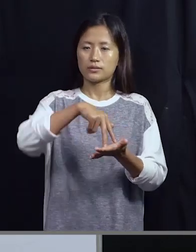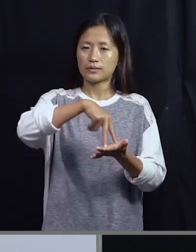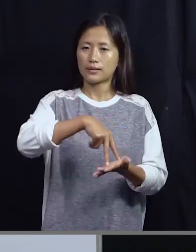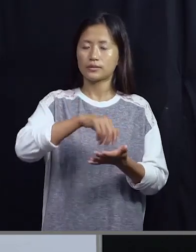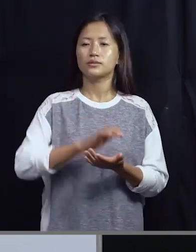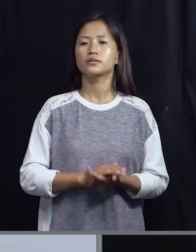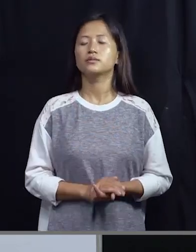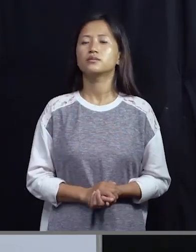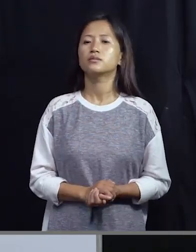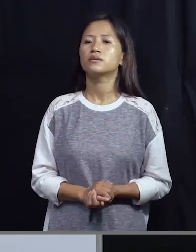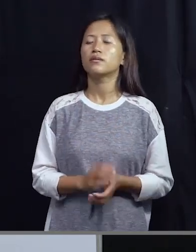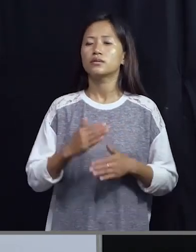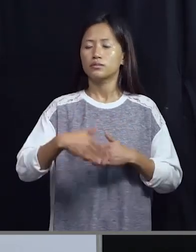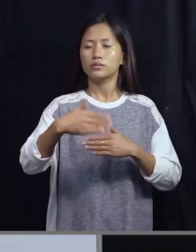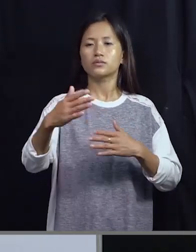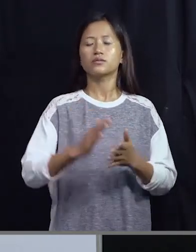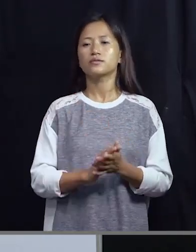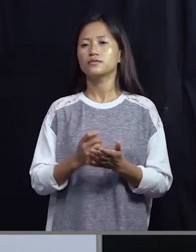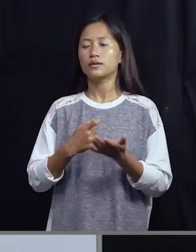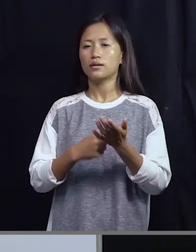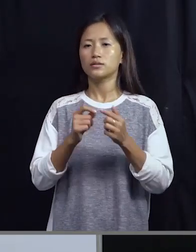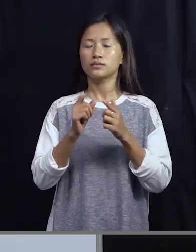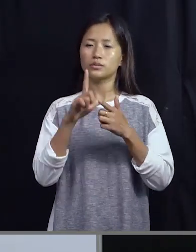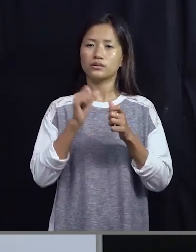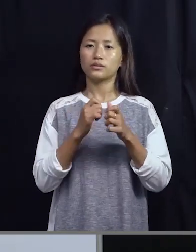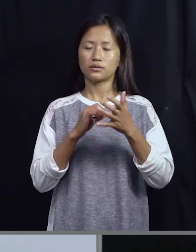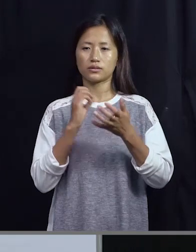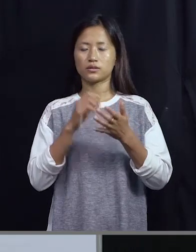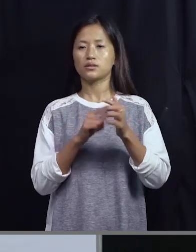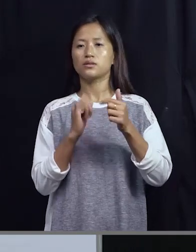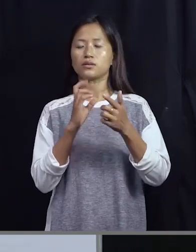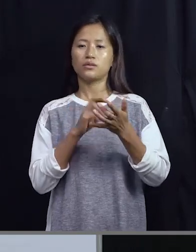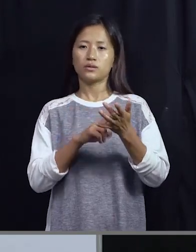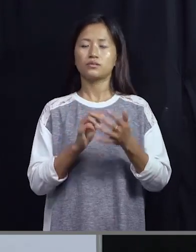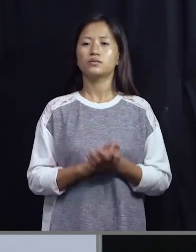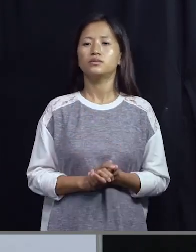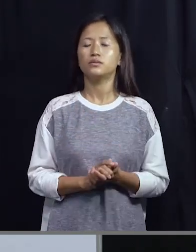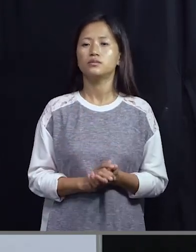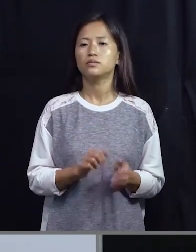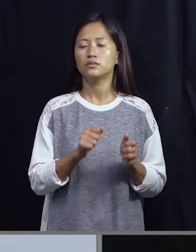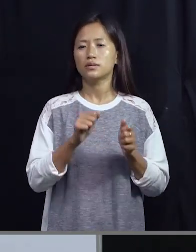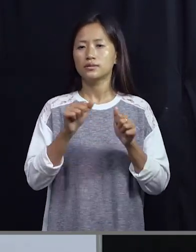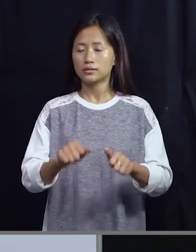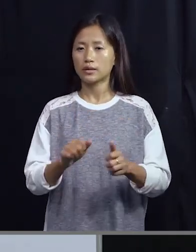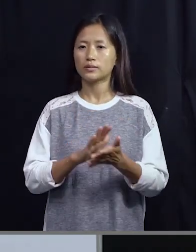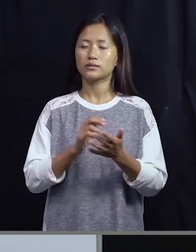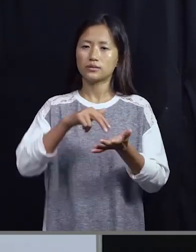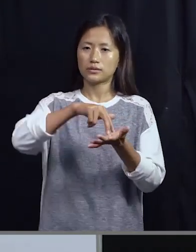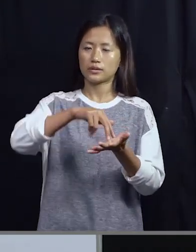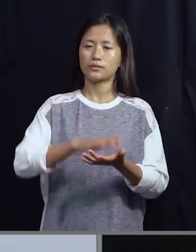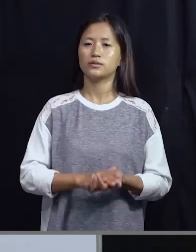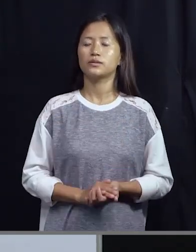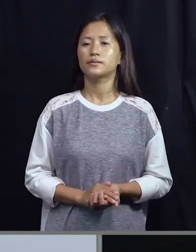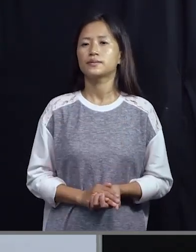to a single strand during the process of a replication without interfering with the process. It gives stability to the single strands.